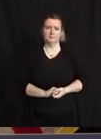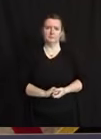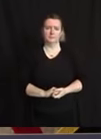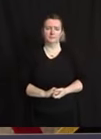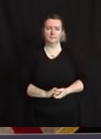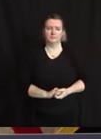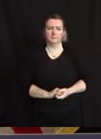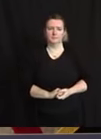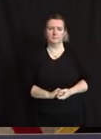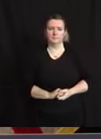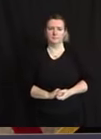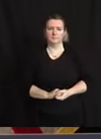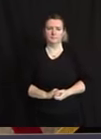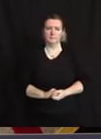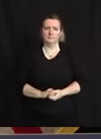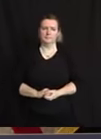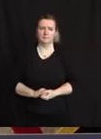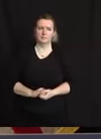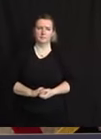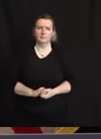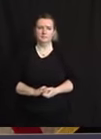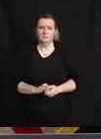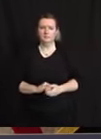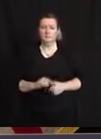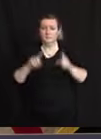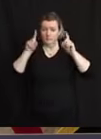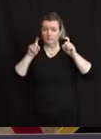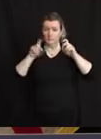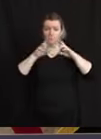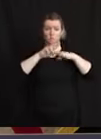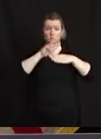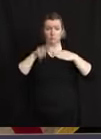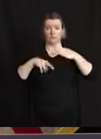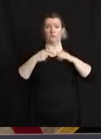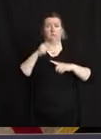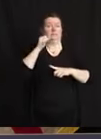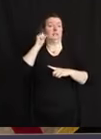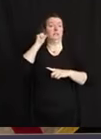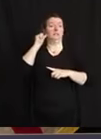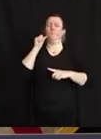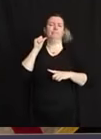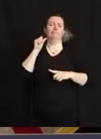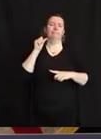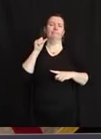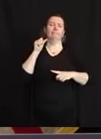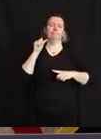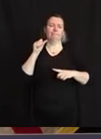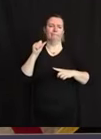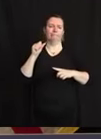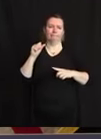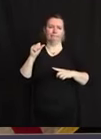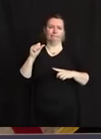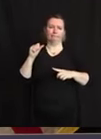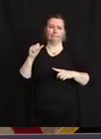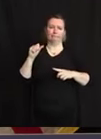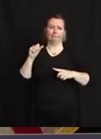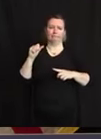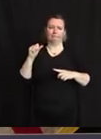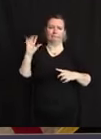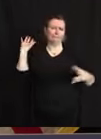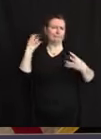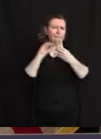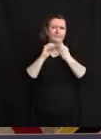think our current delay is, but these are specimens that we're announcing today that were collected 12, maybe as 10 to 14 days ago, right?